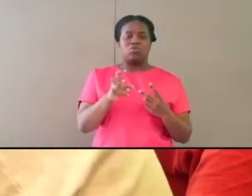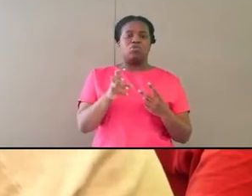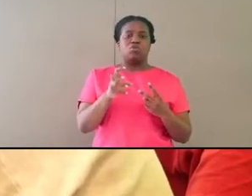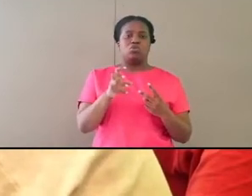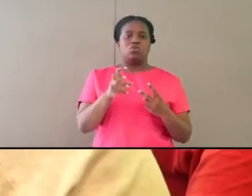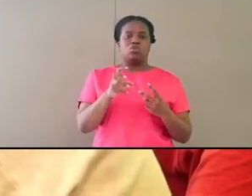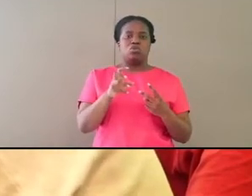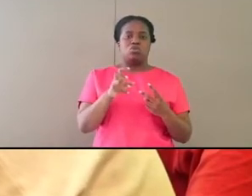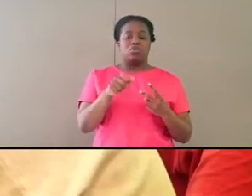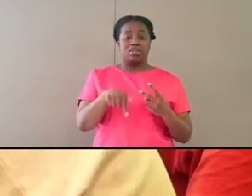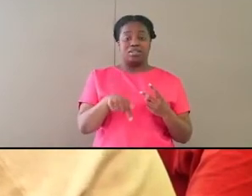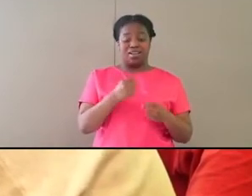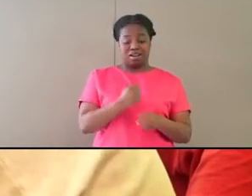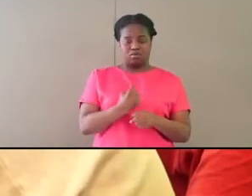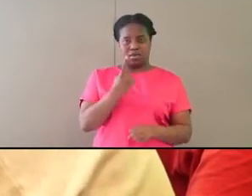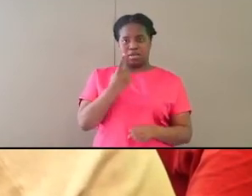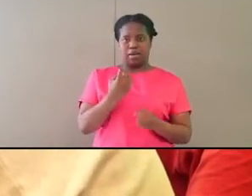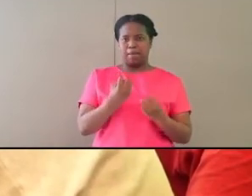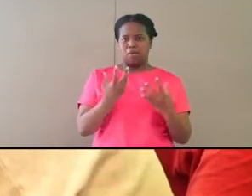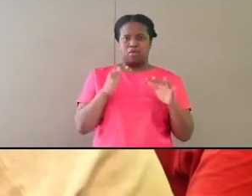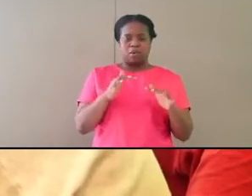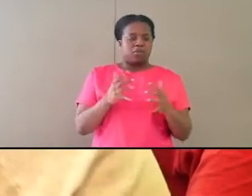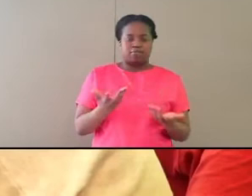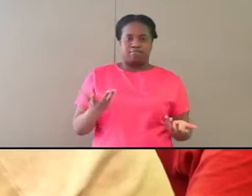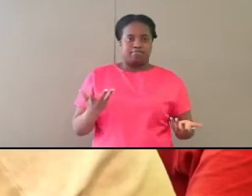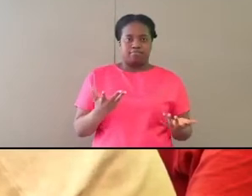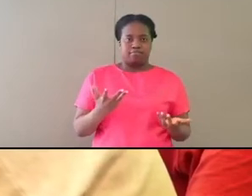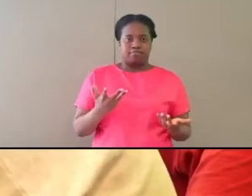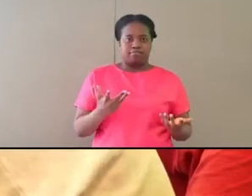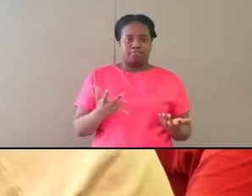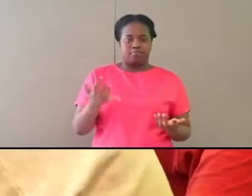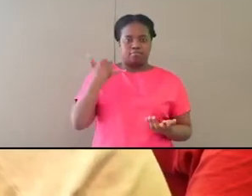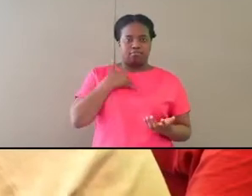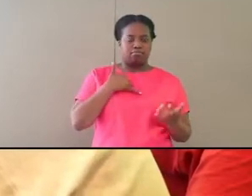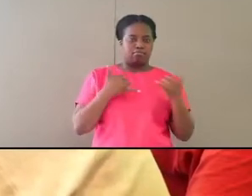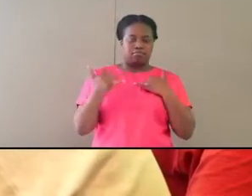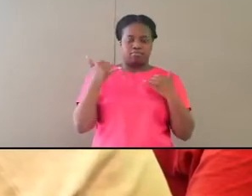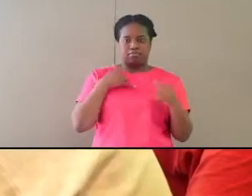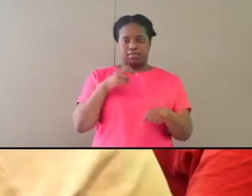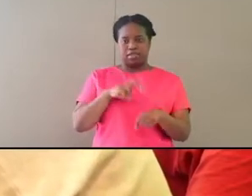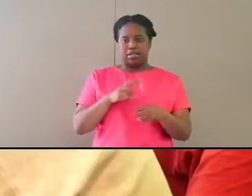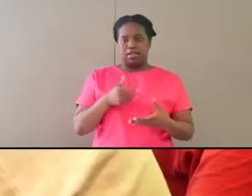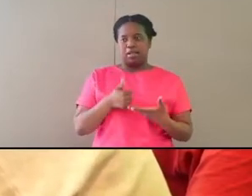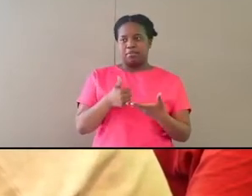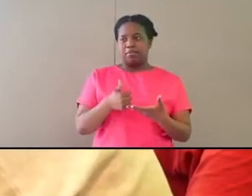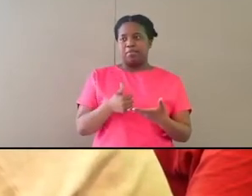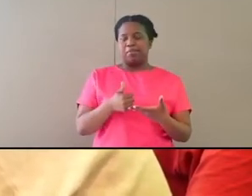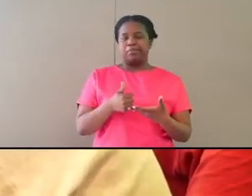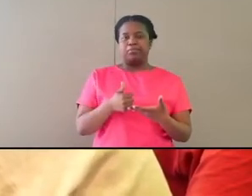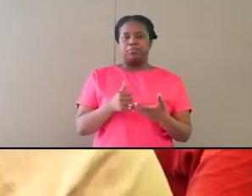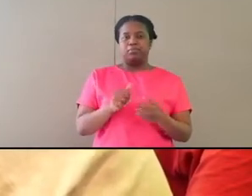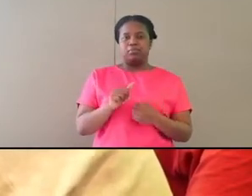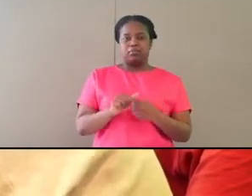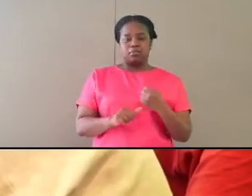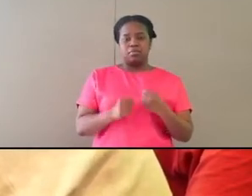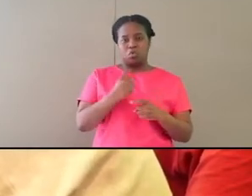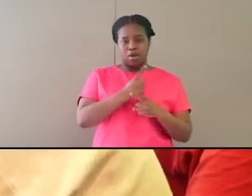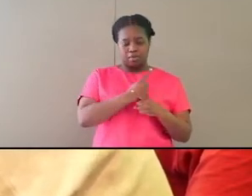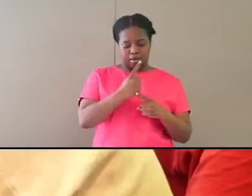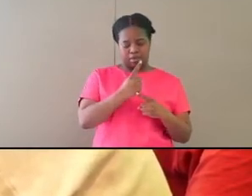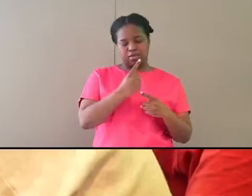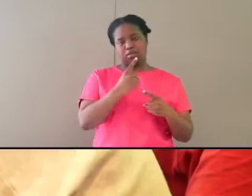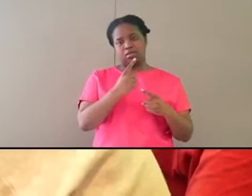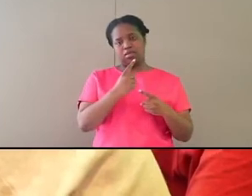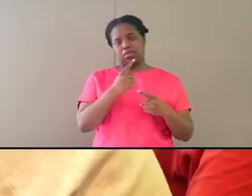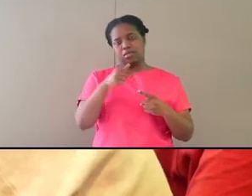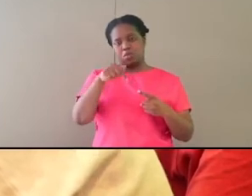outcry in this province, where people would just always call us. So in a month, one week we're in the free state, one